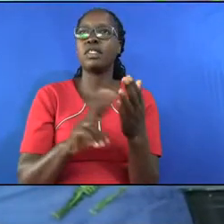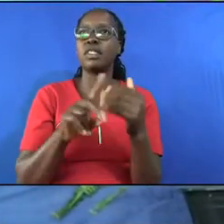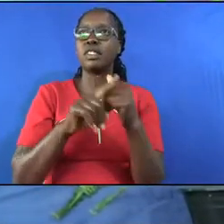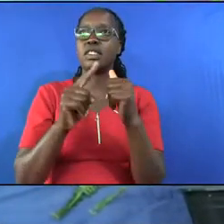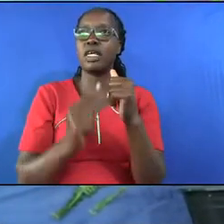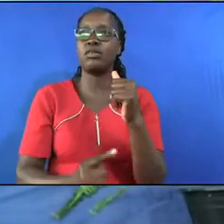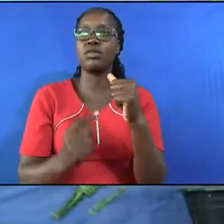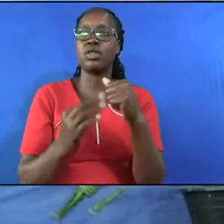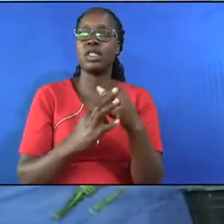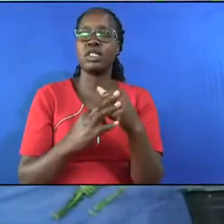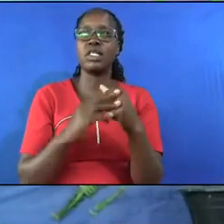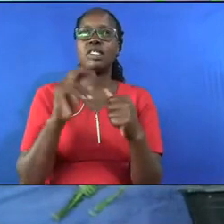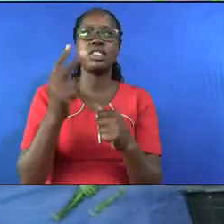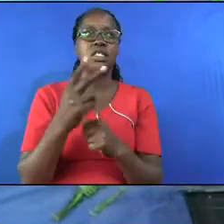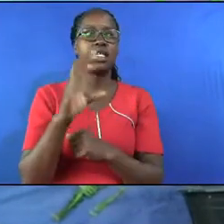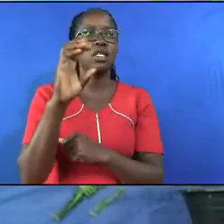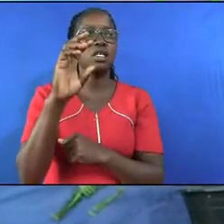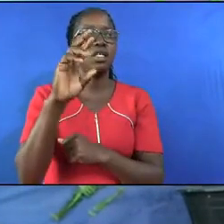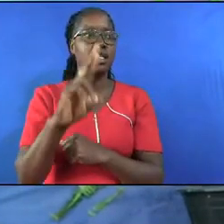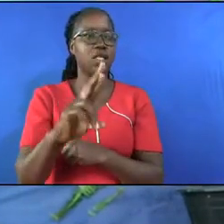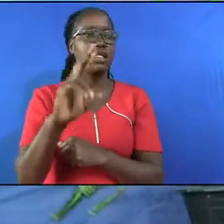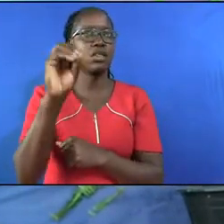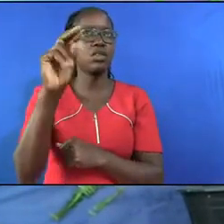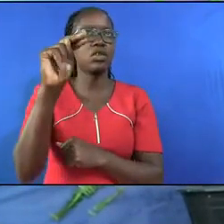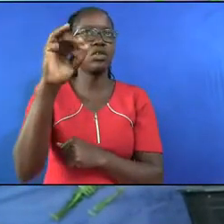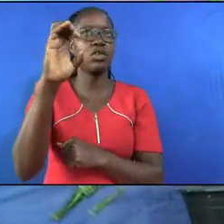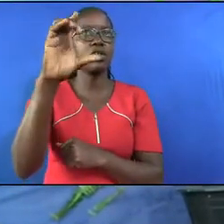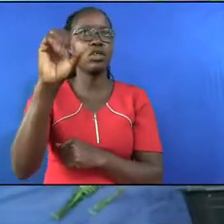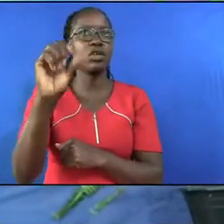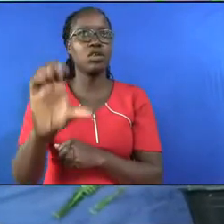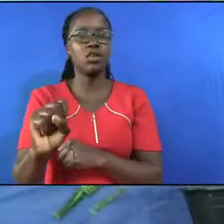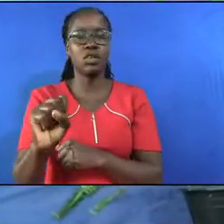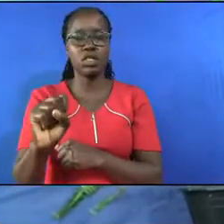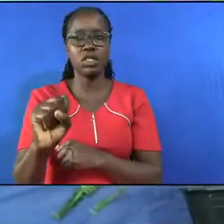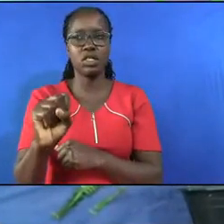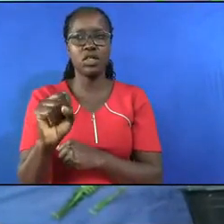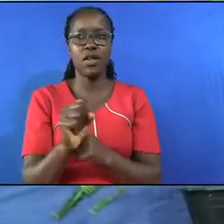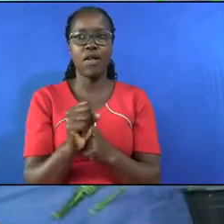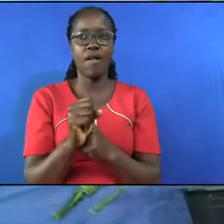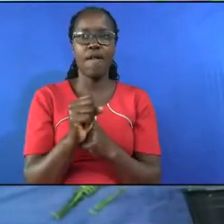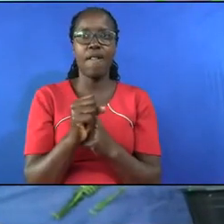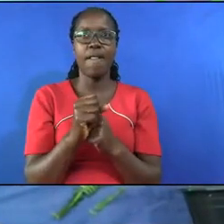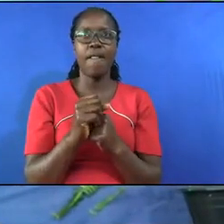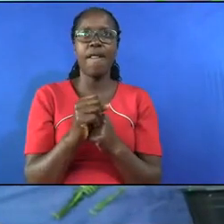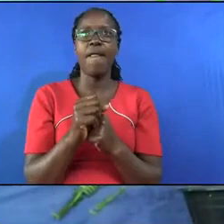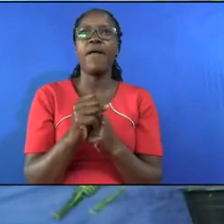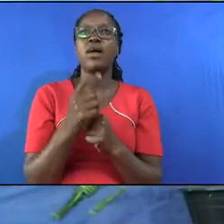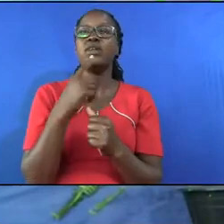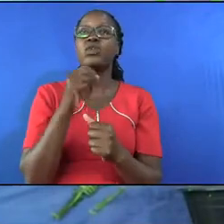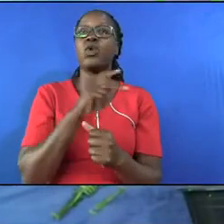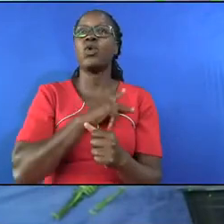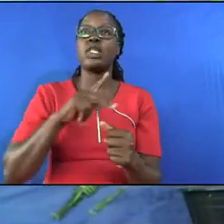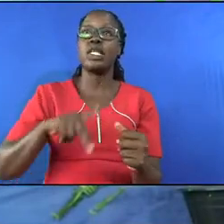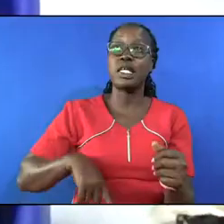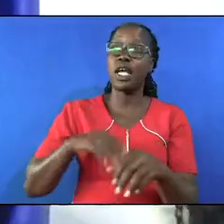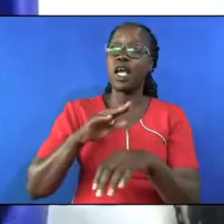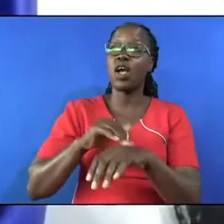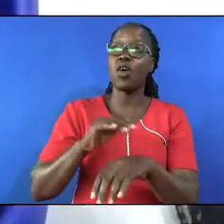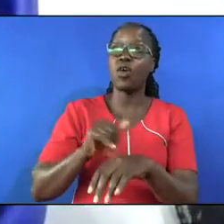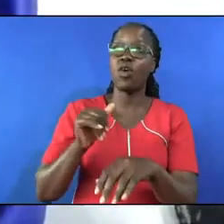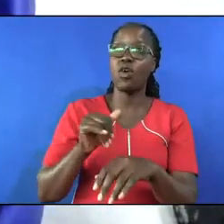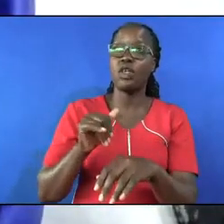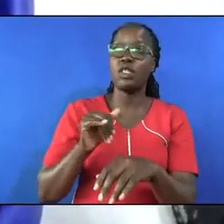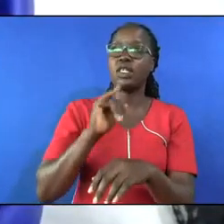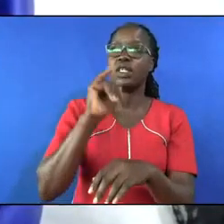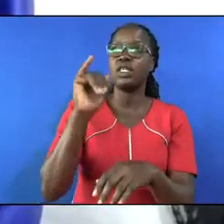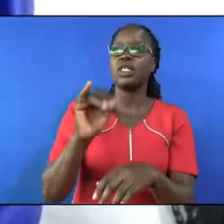to 8. A child? 2 Chronicles 24 verse 6 to 8. And the Bible says, yes.